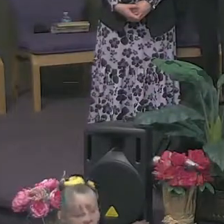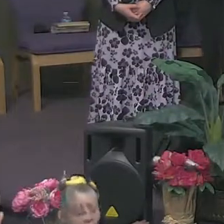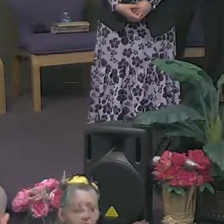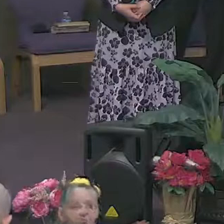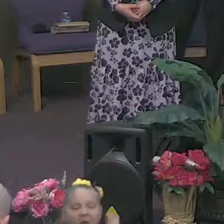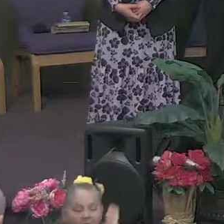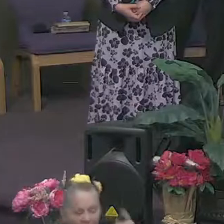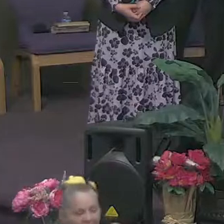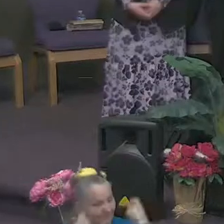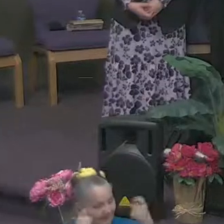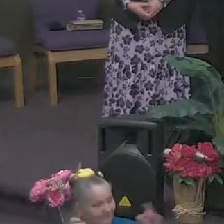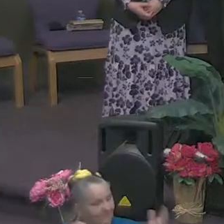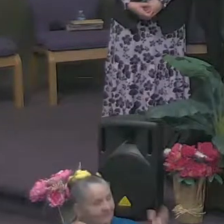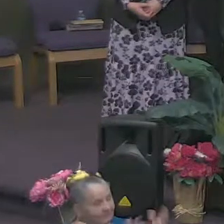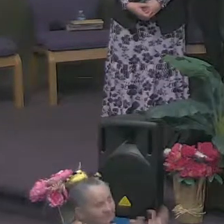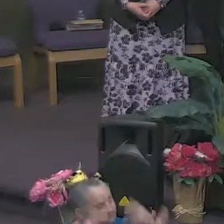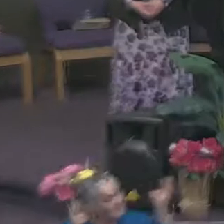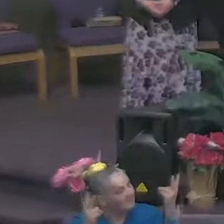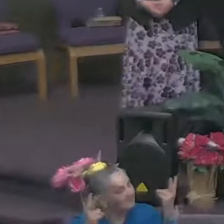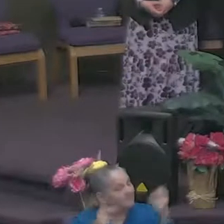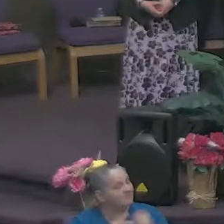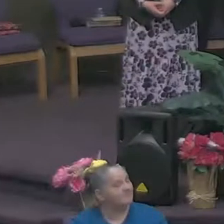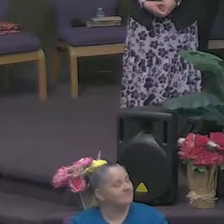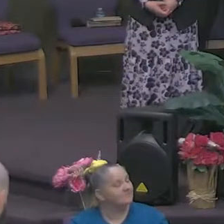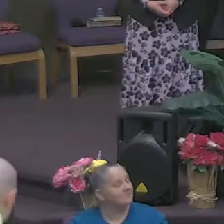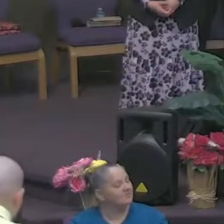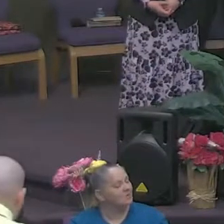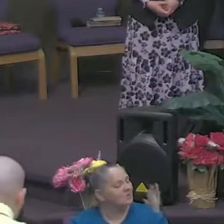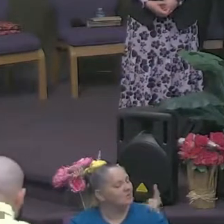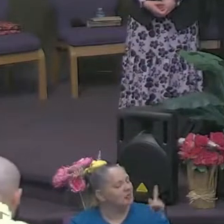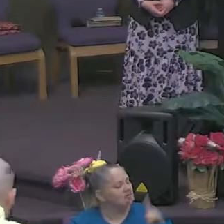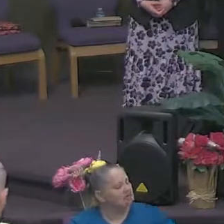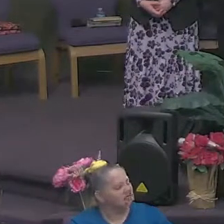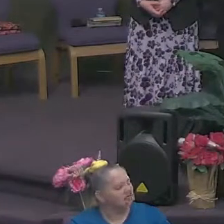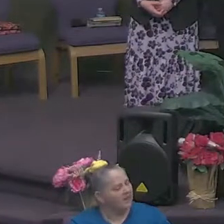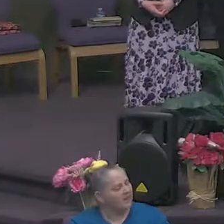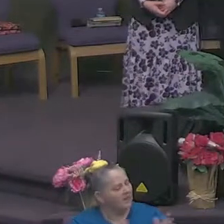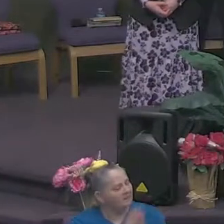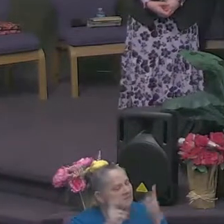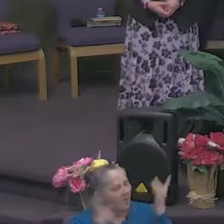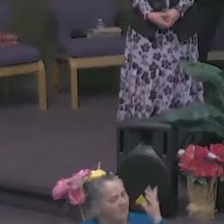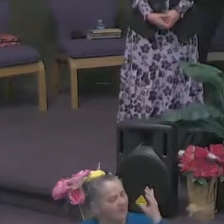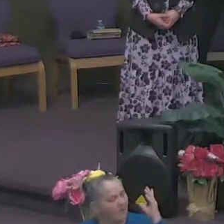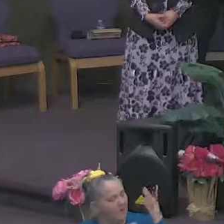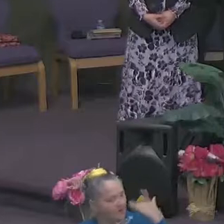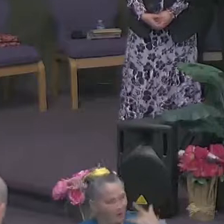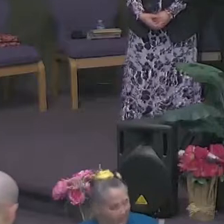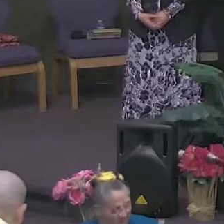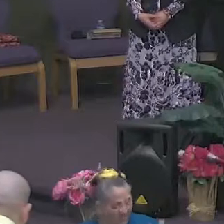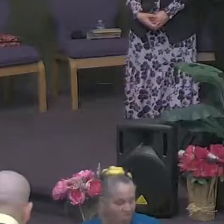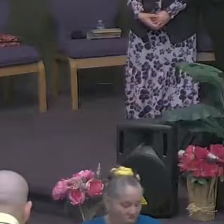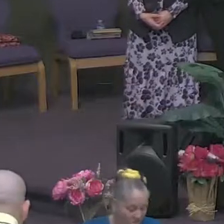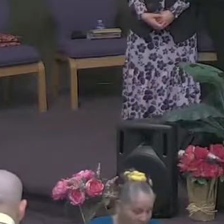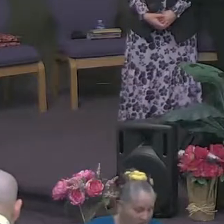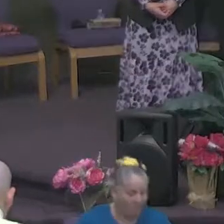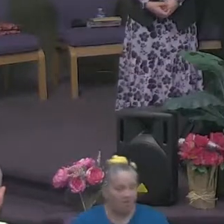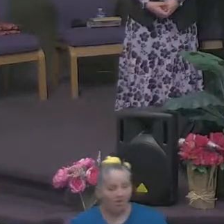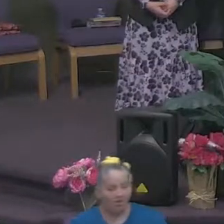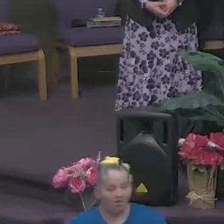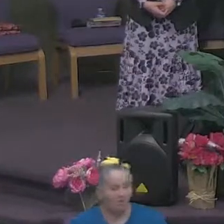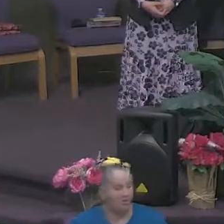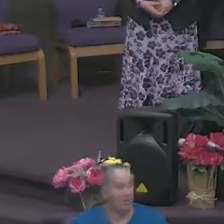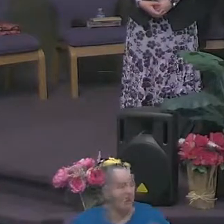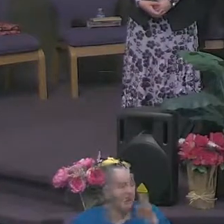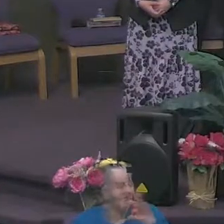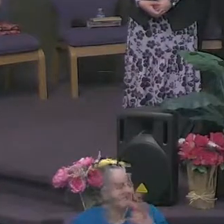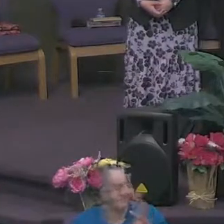will give you victory. Wonder why you can't get victory over depression, why you can't get victory over this, and why you can't get victory over